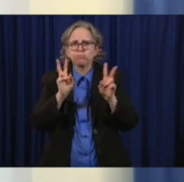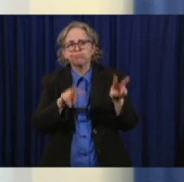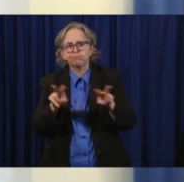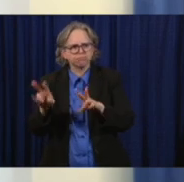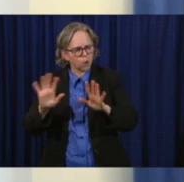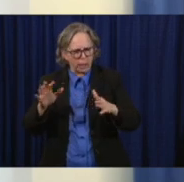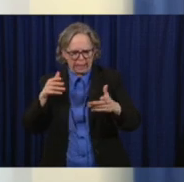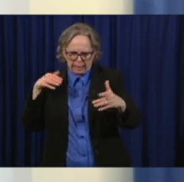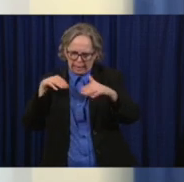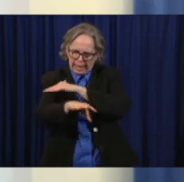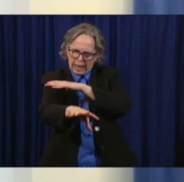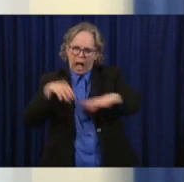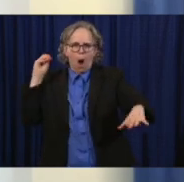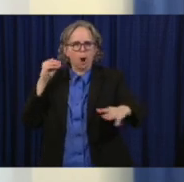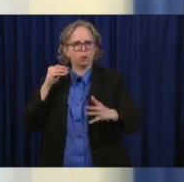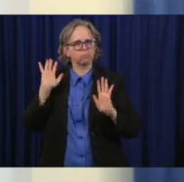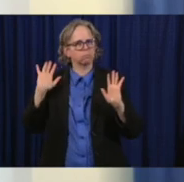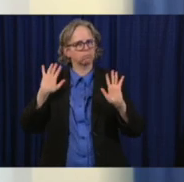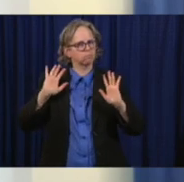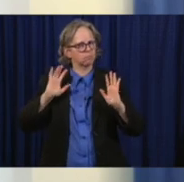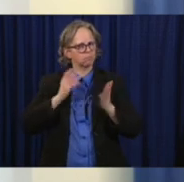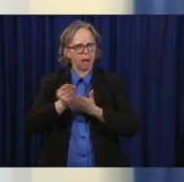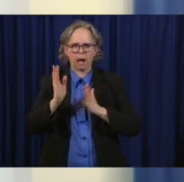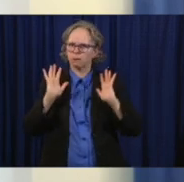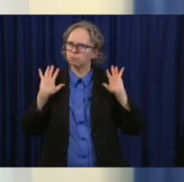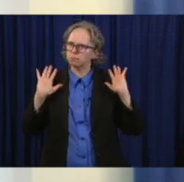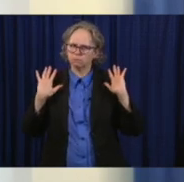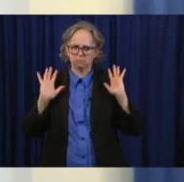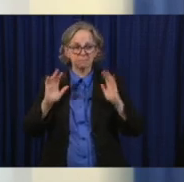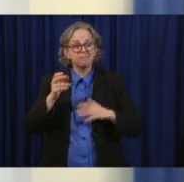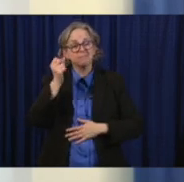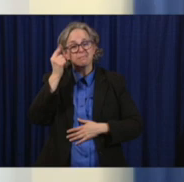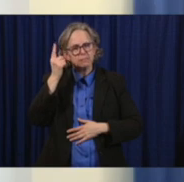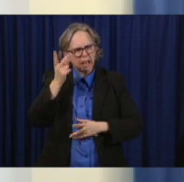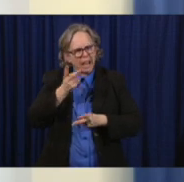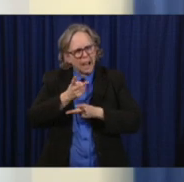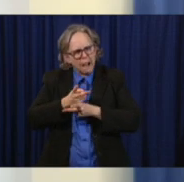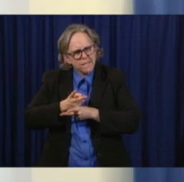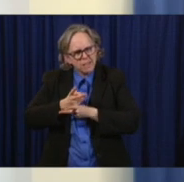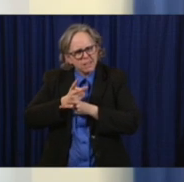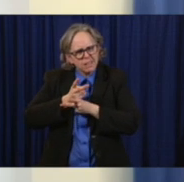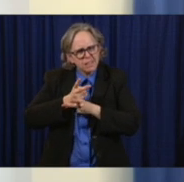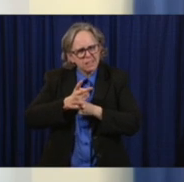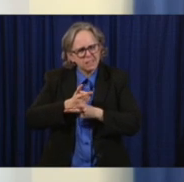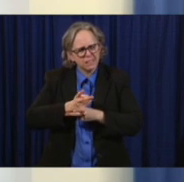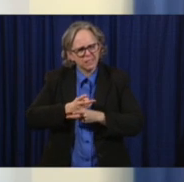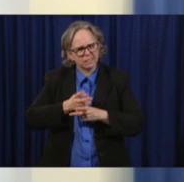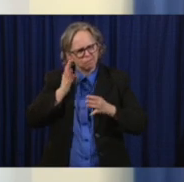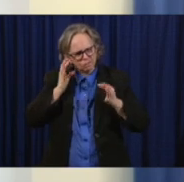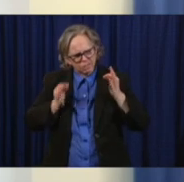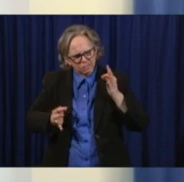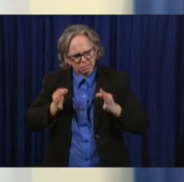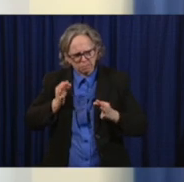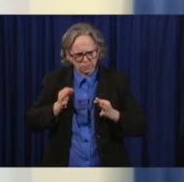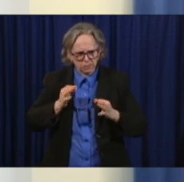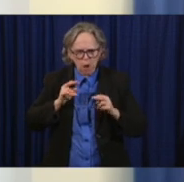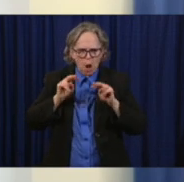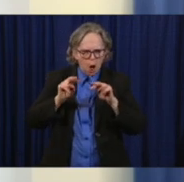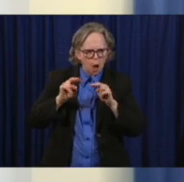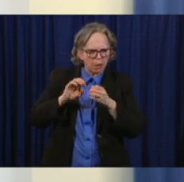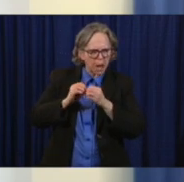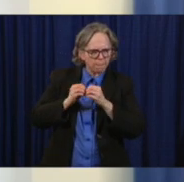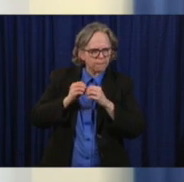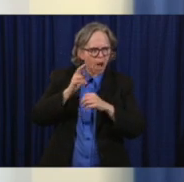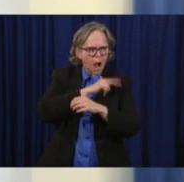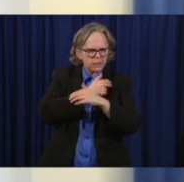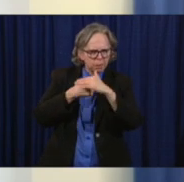have to move about carefully. And we have to watch these numbers carefully because we know that many, many of our citizens